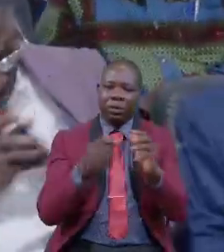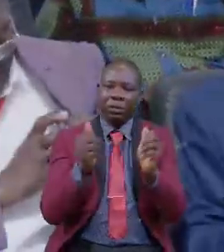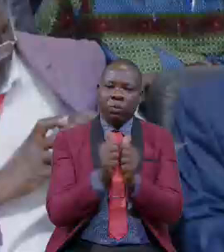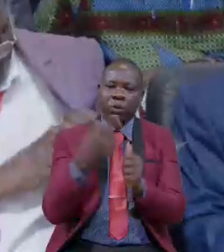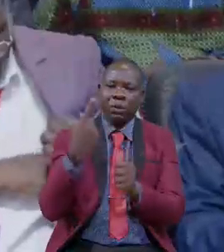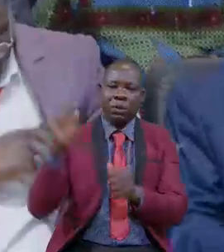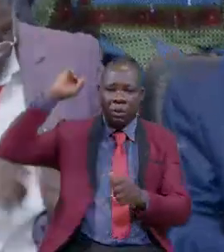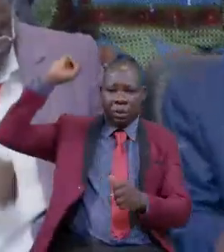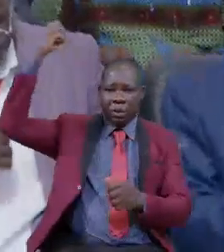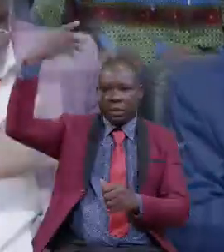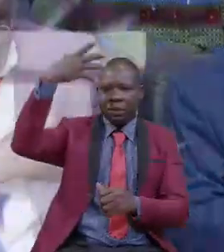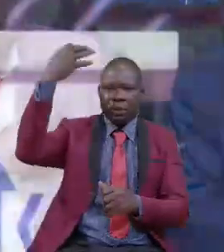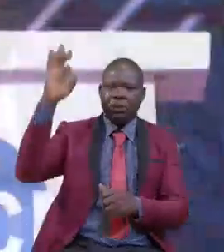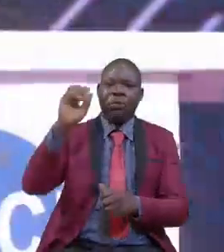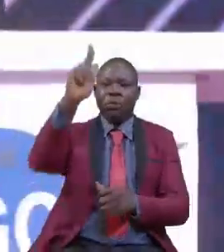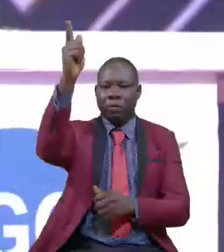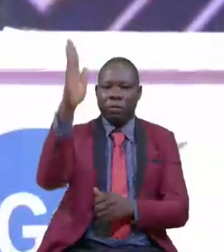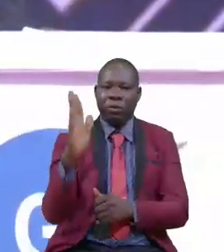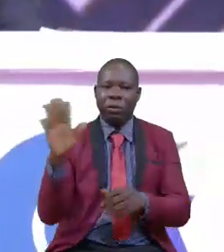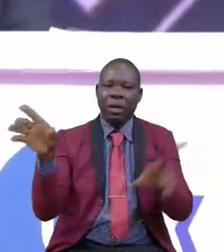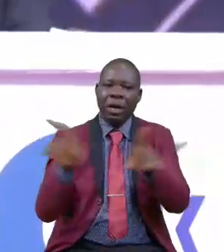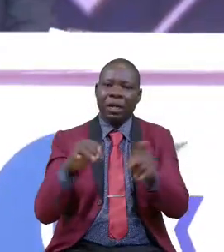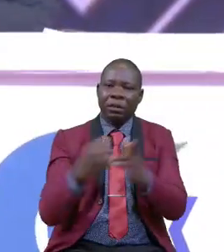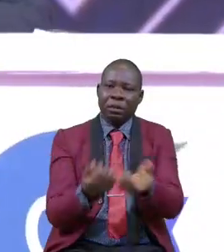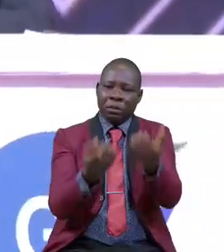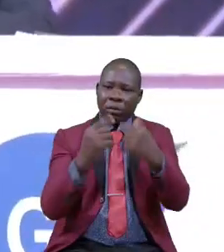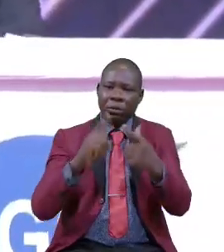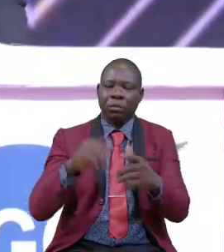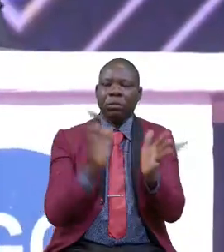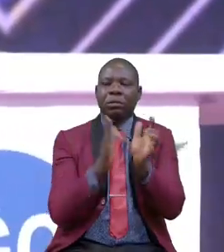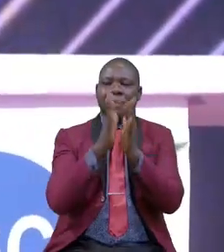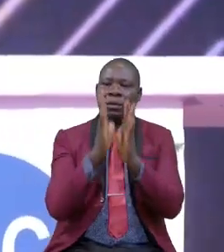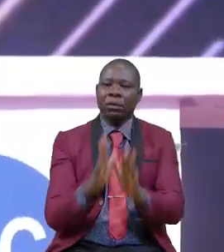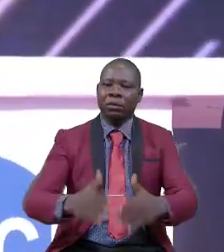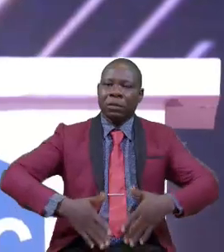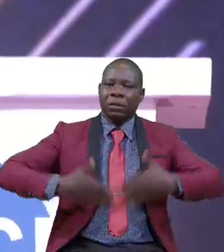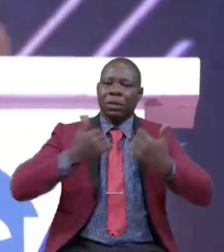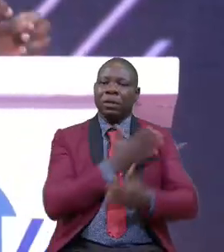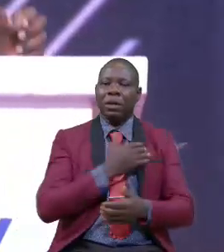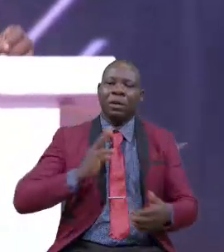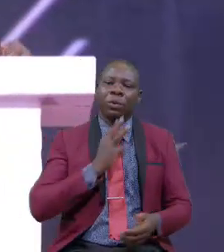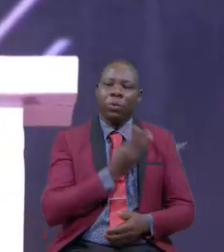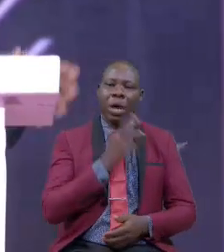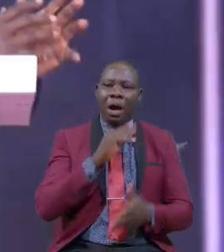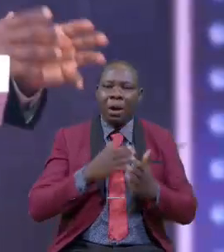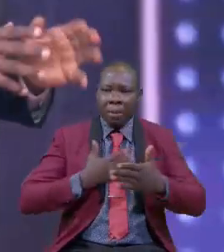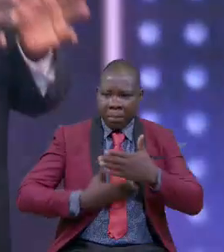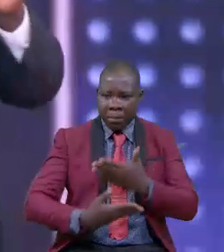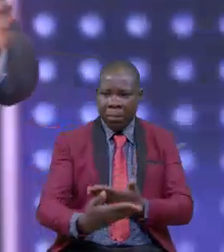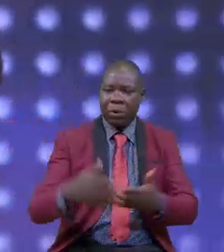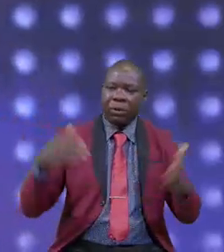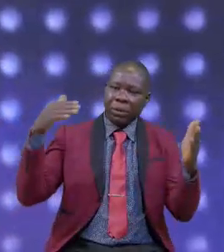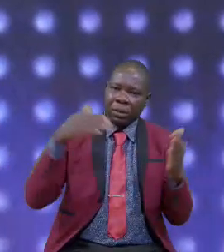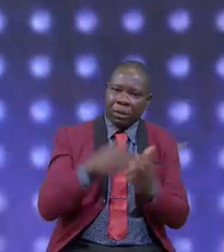come into the Christian life and we're born again, what we have, what we need is the